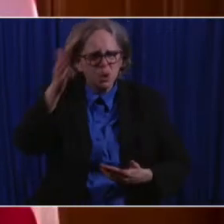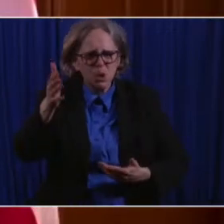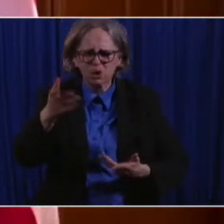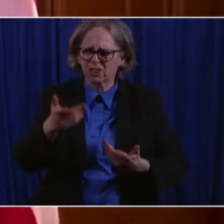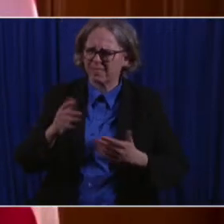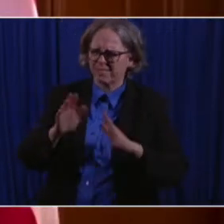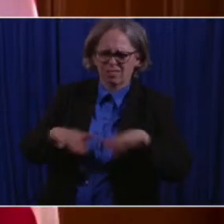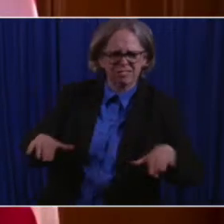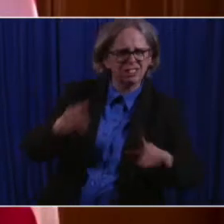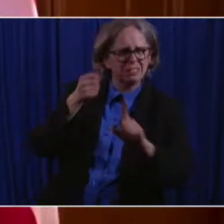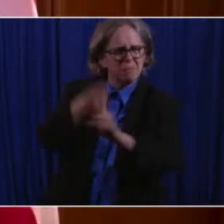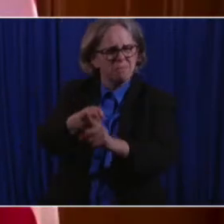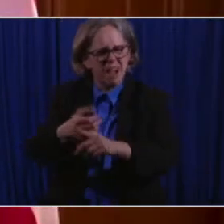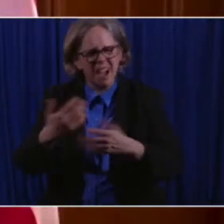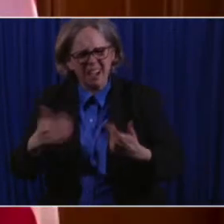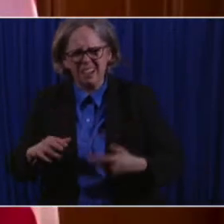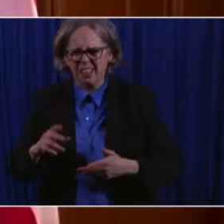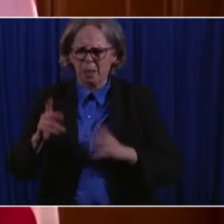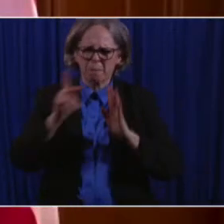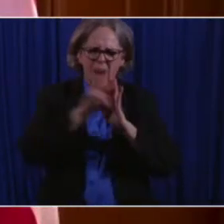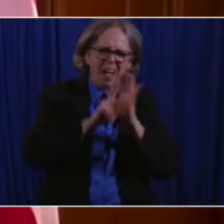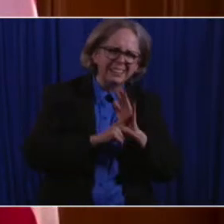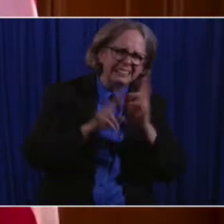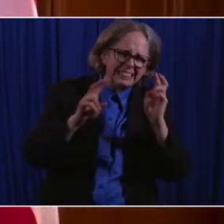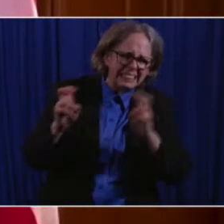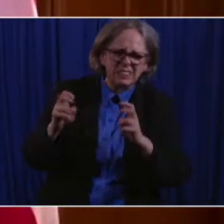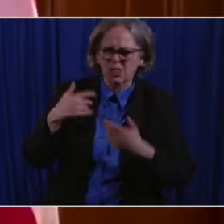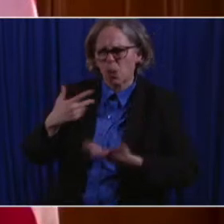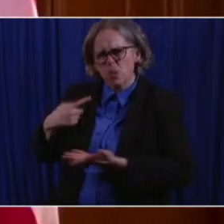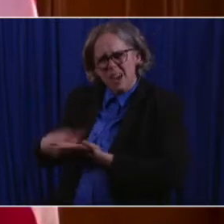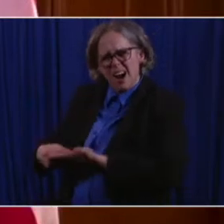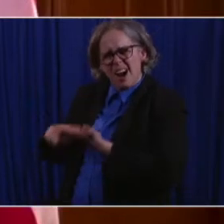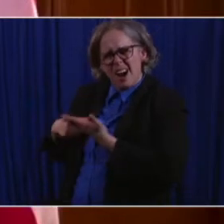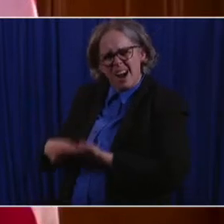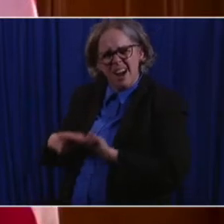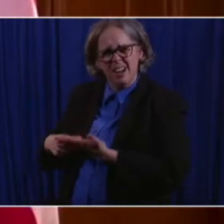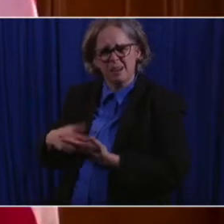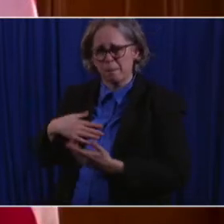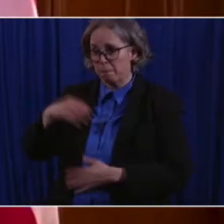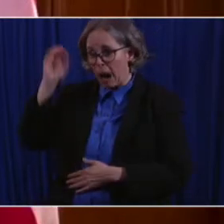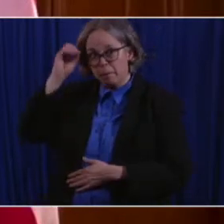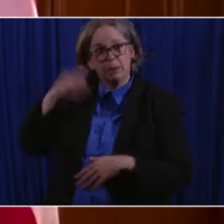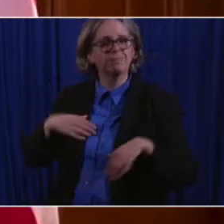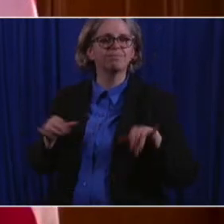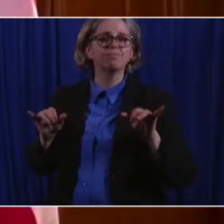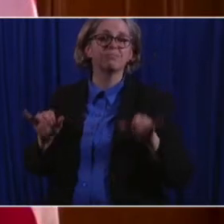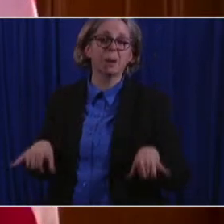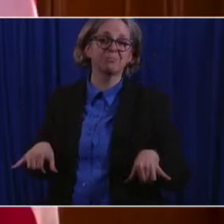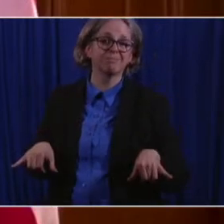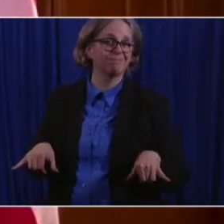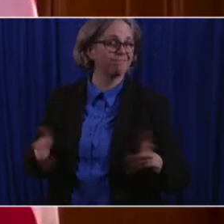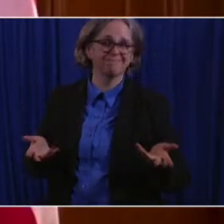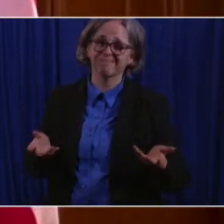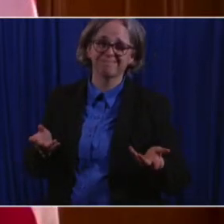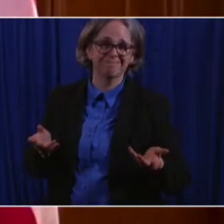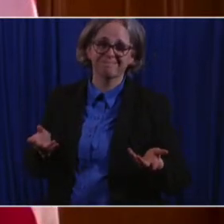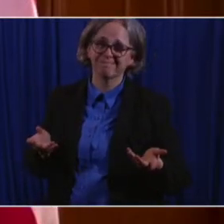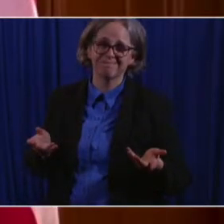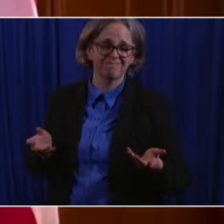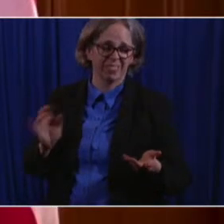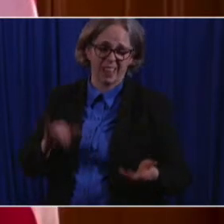few other policy issues. So, yeah, it was a very good conversation. I appreciated the time with him.